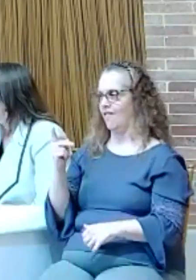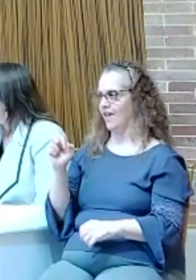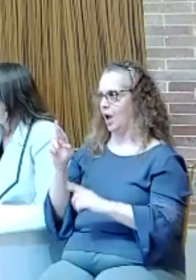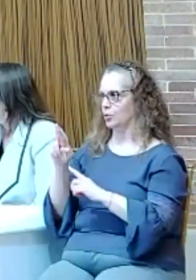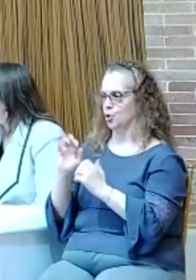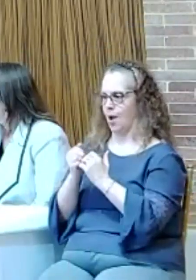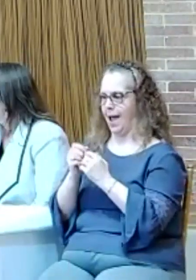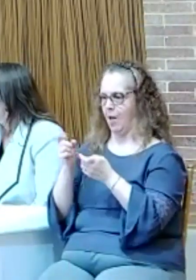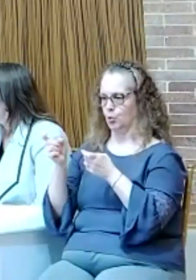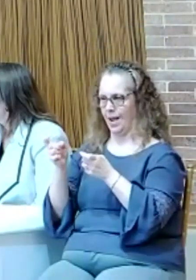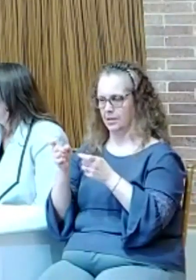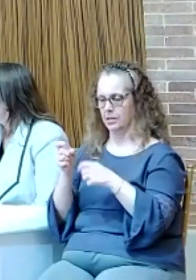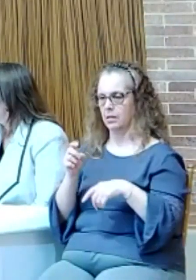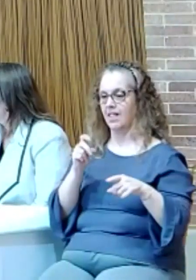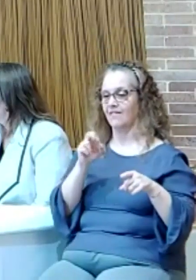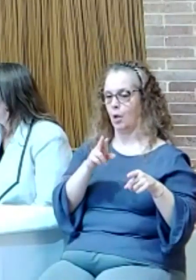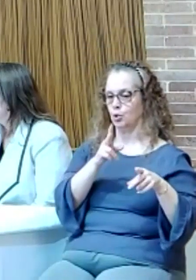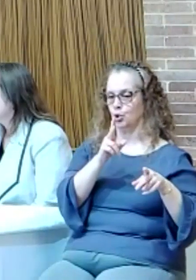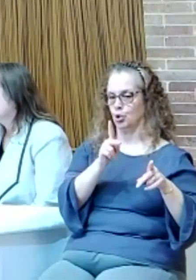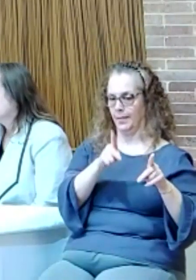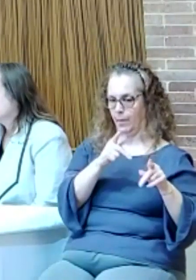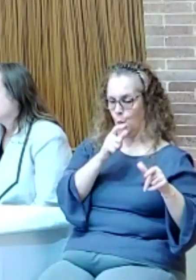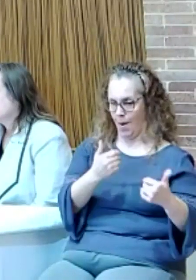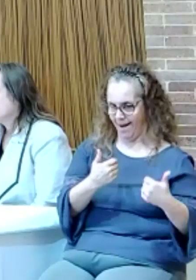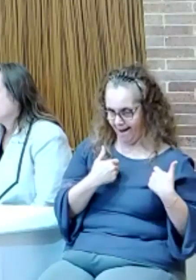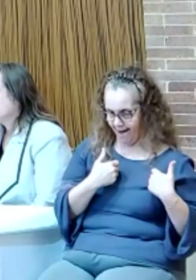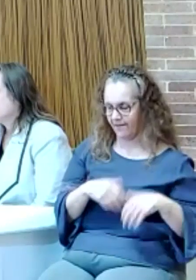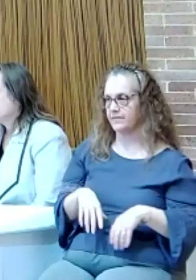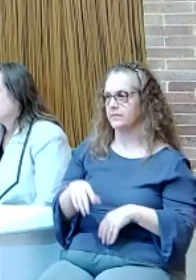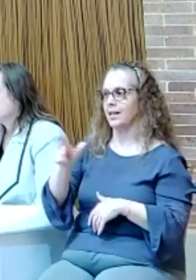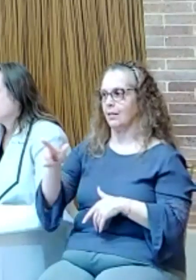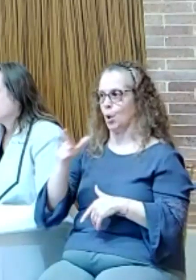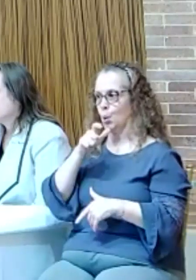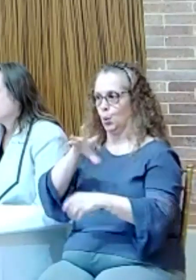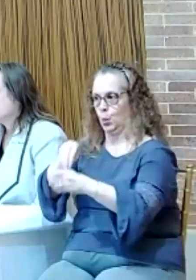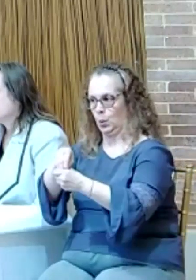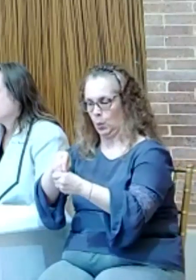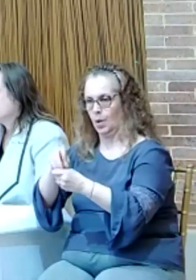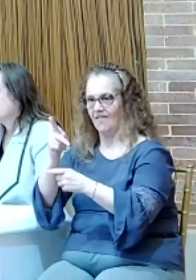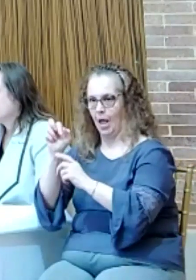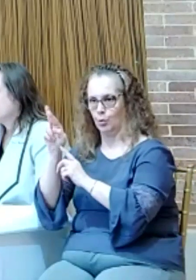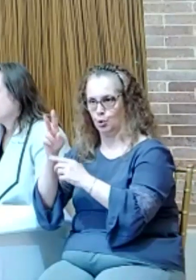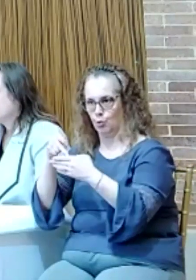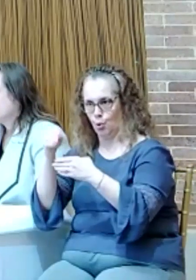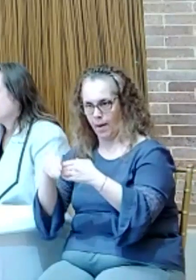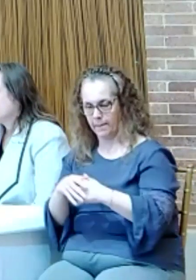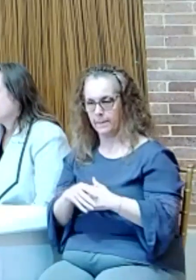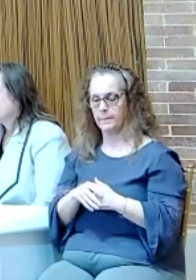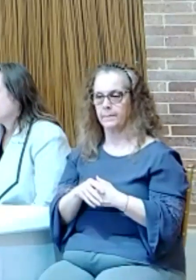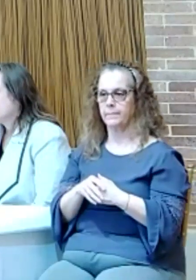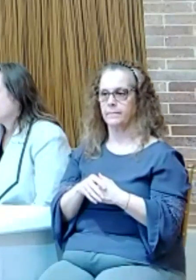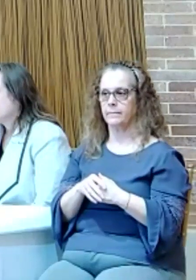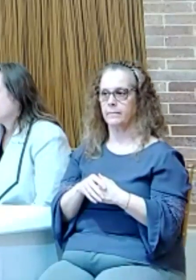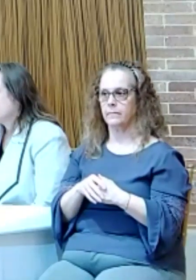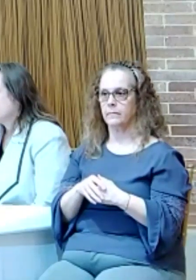voucher holders landlords who are participating um of the voucher holder program